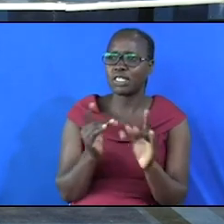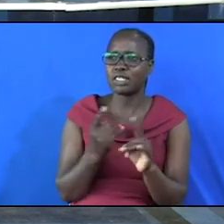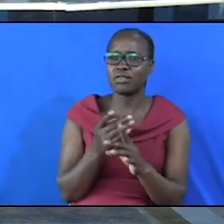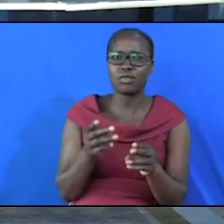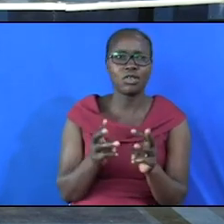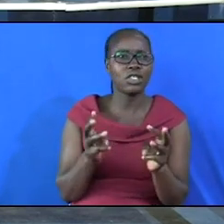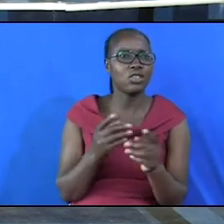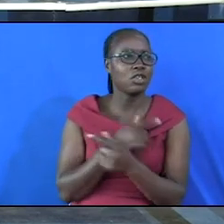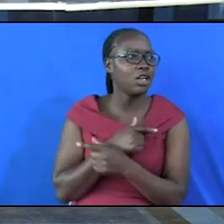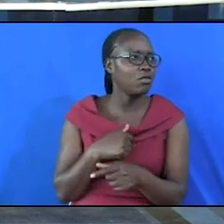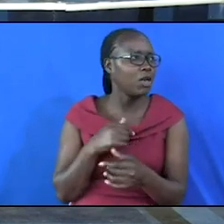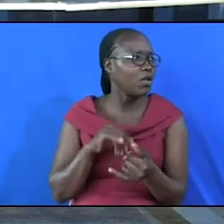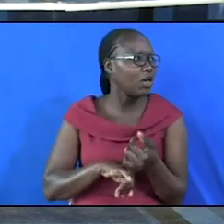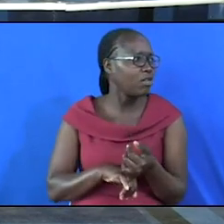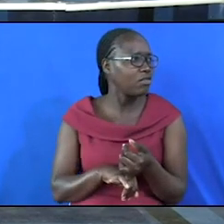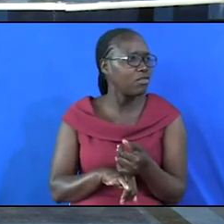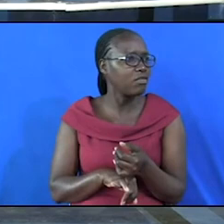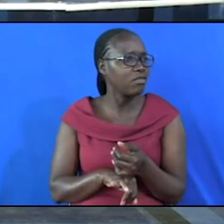my wife.